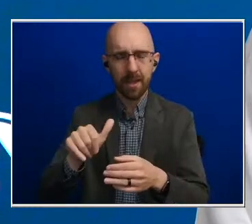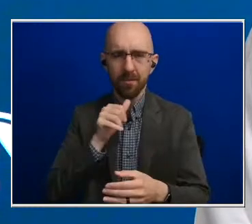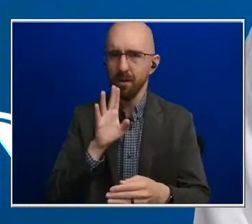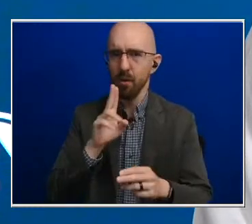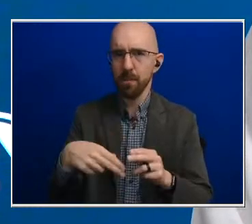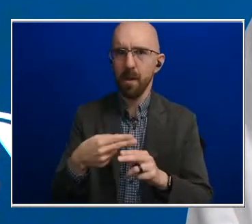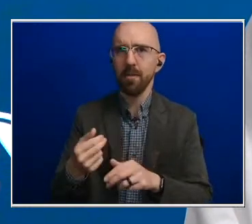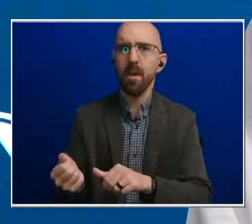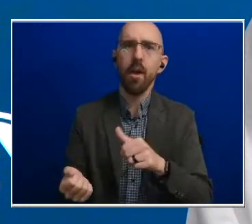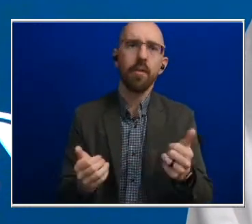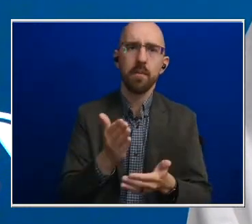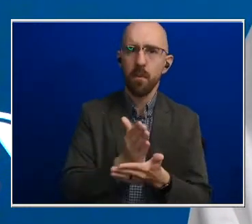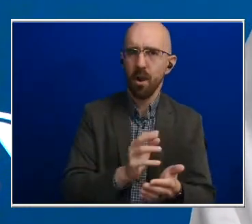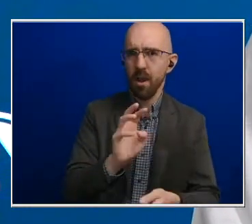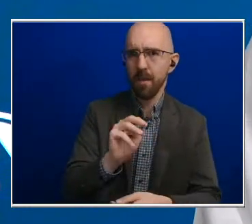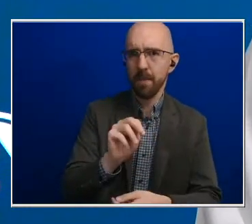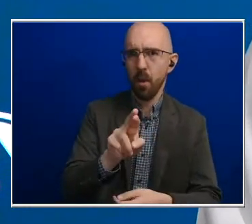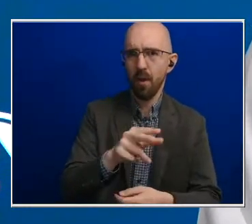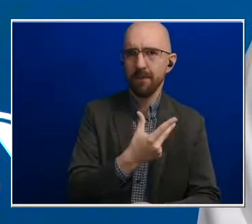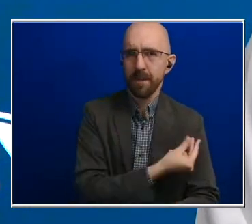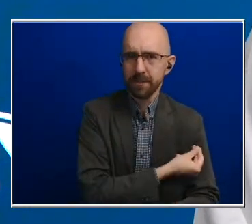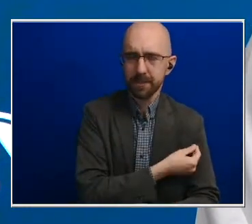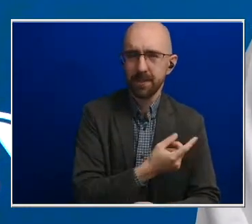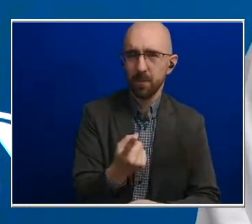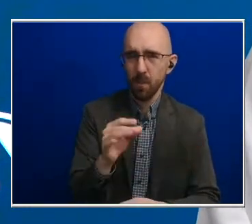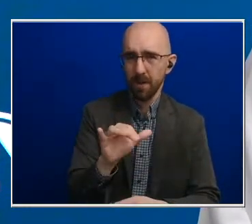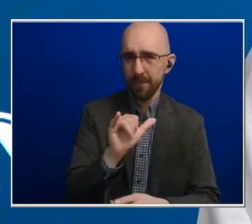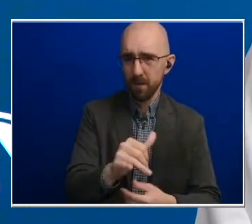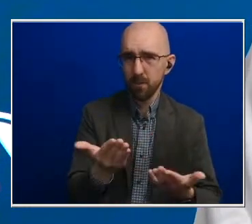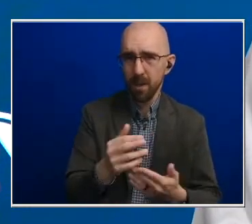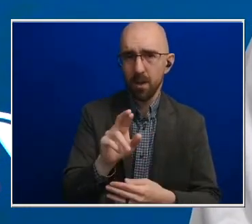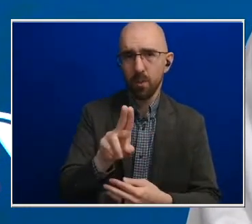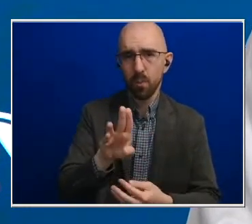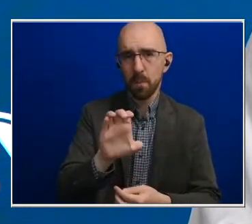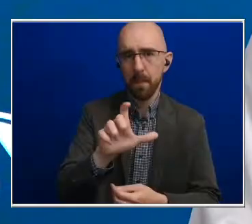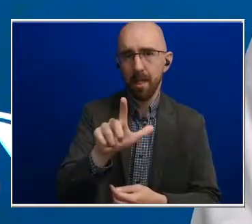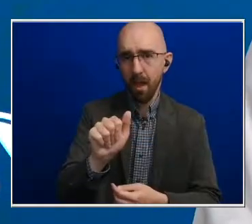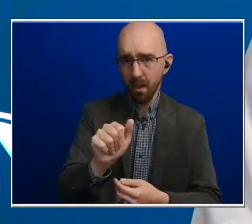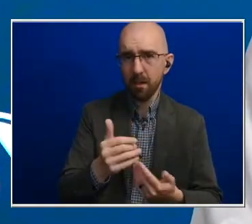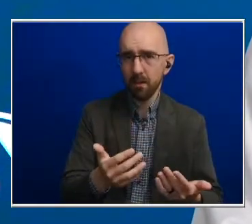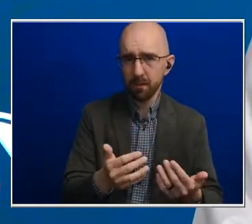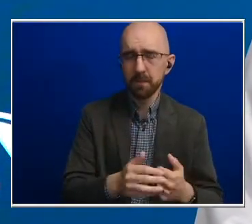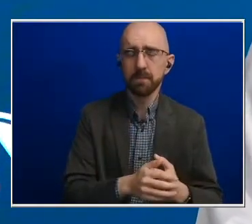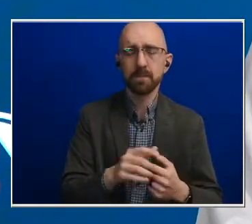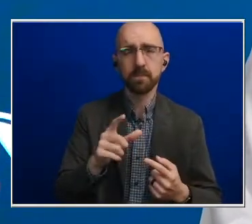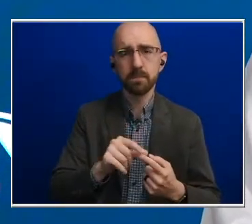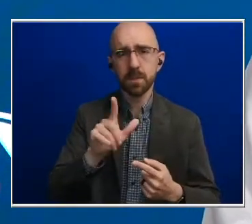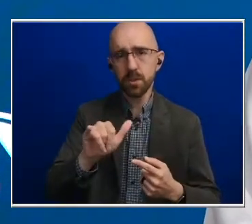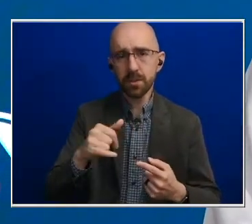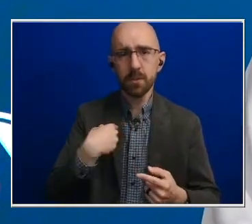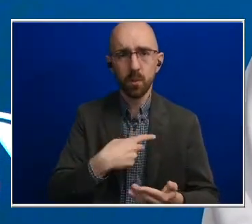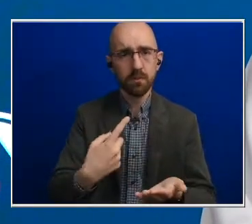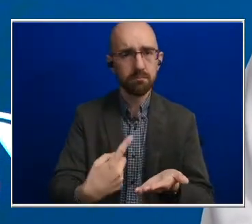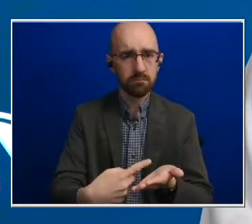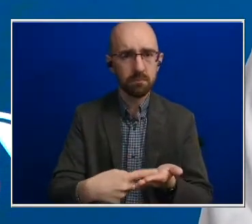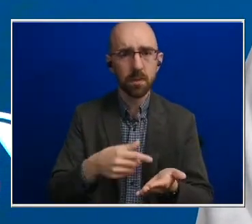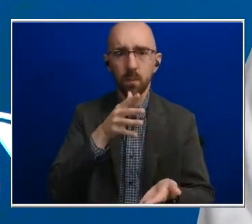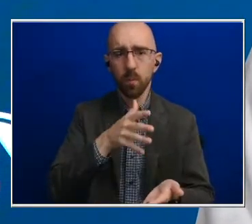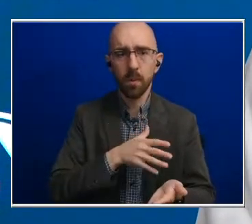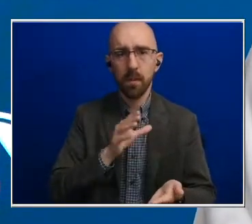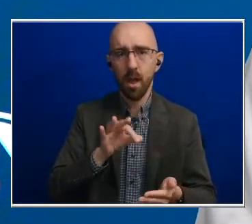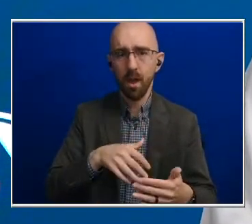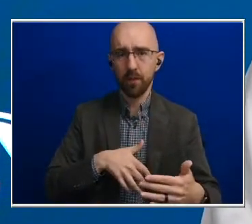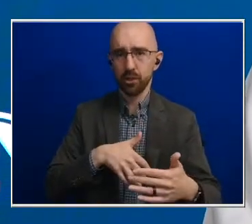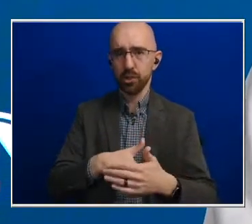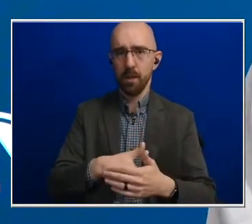MMR vaccine. One of those is rubella. And so I think especially if we're talking about women of childbearing age who may not